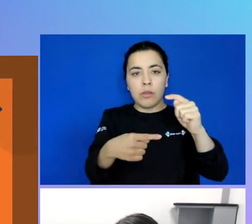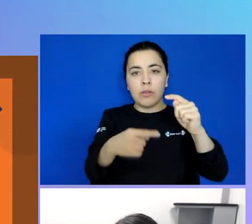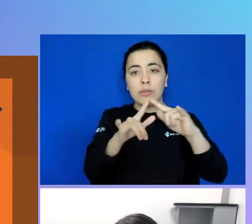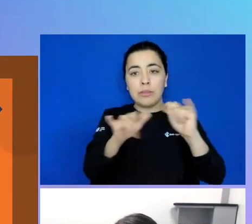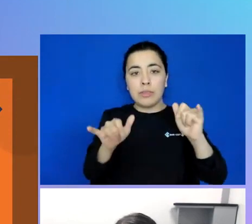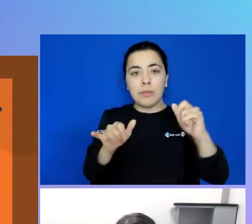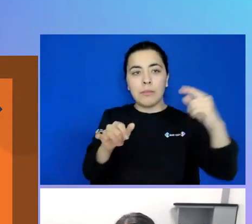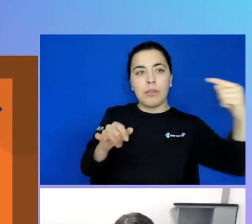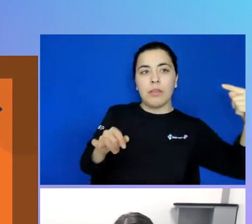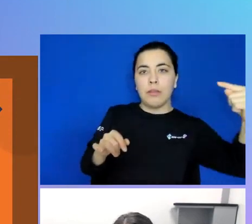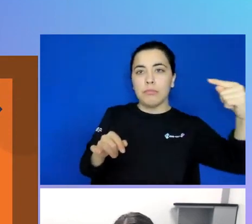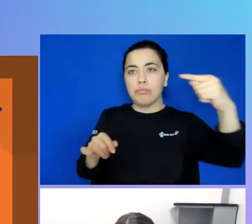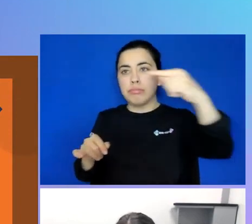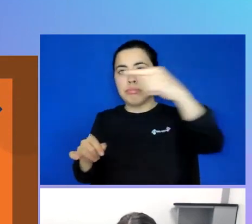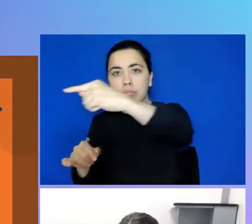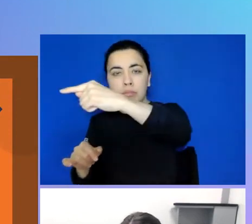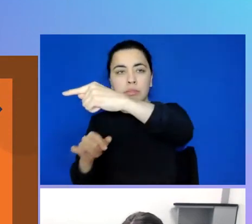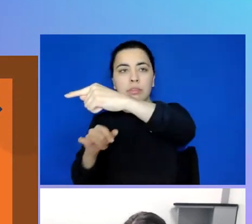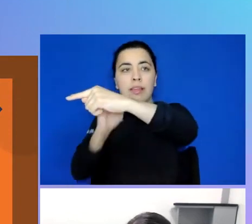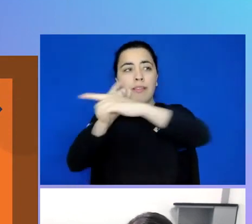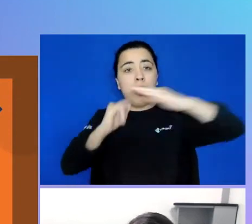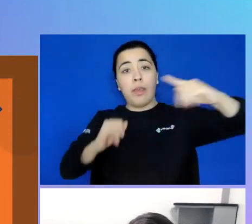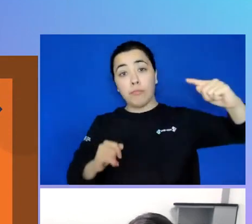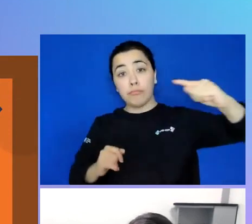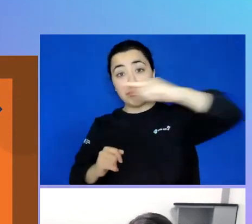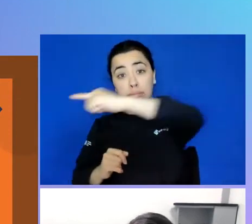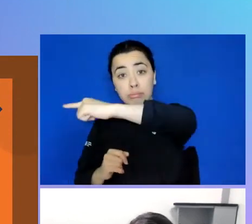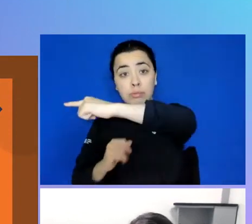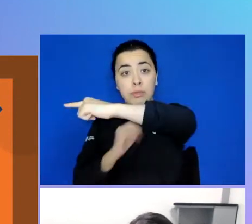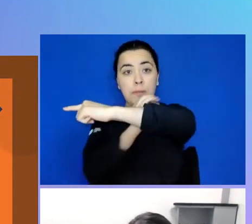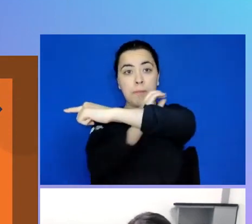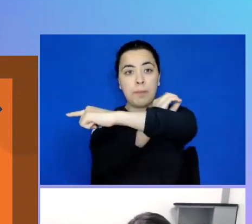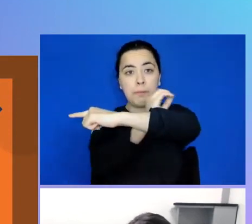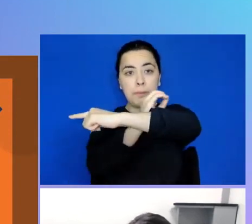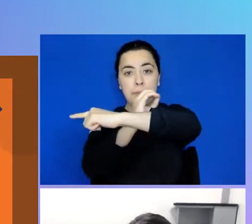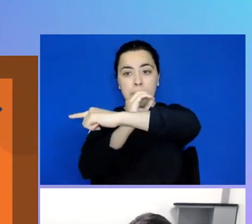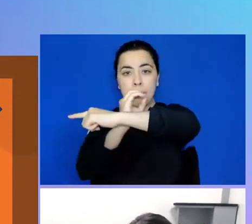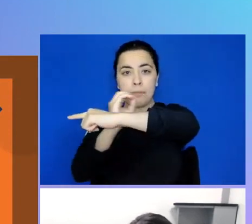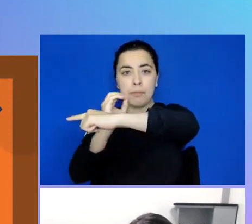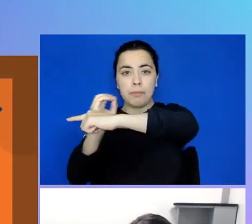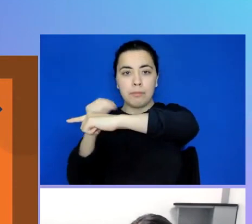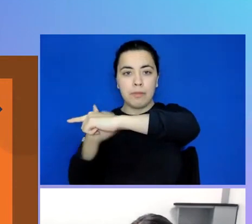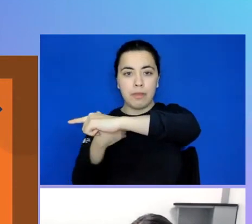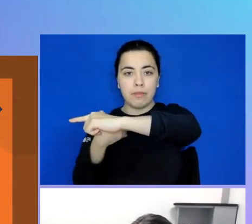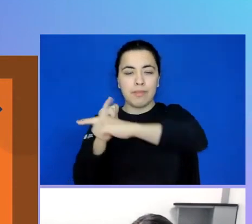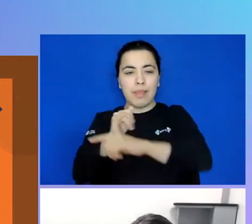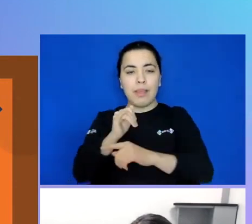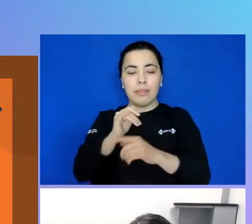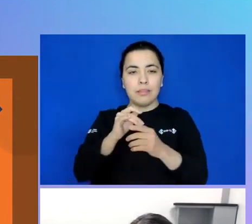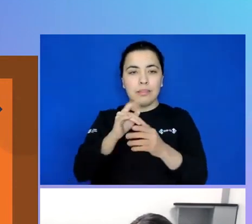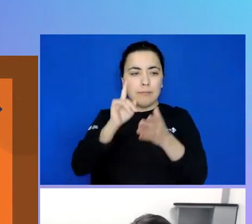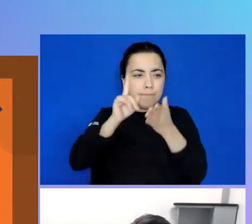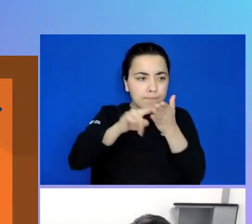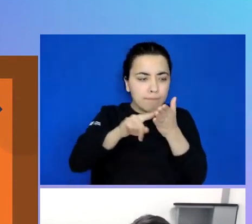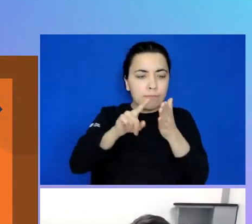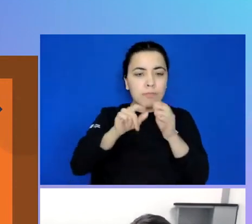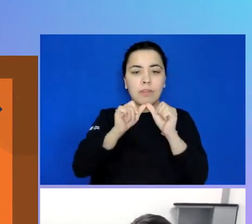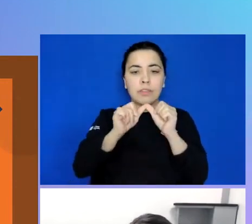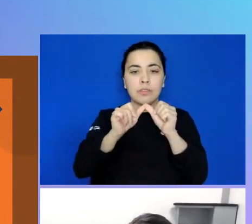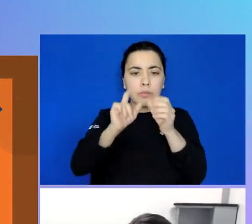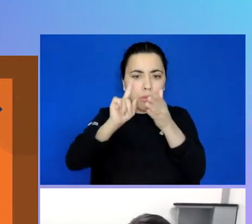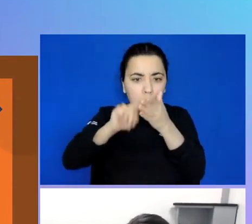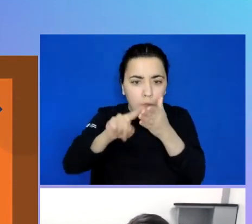circles on the arrow that are meant to be like stopping points. And then there are cycles. They look kind of like the